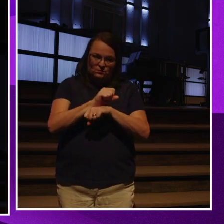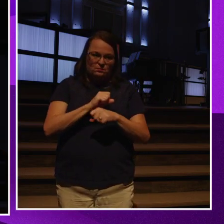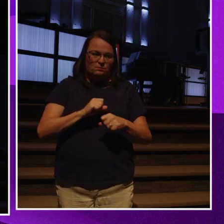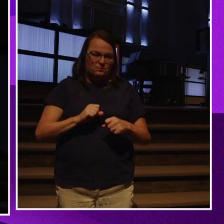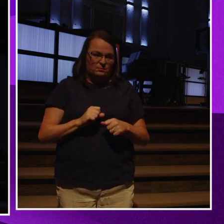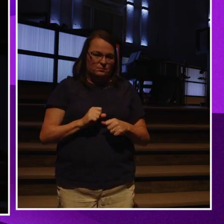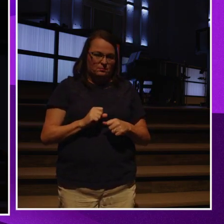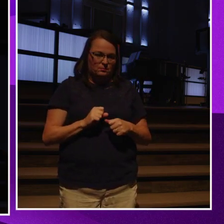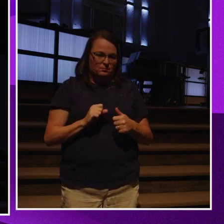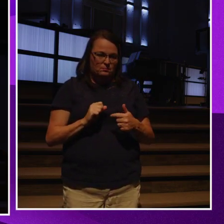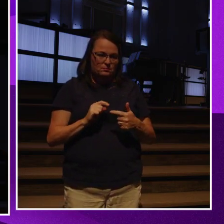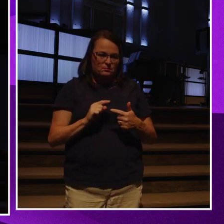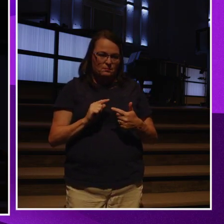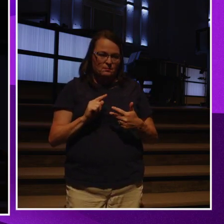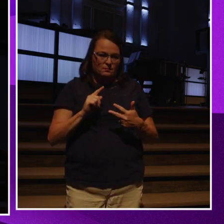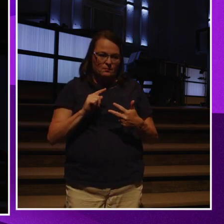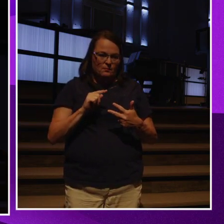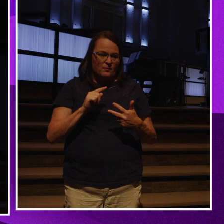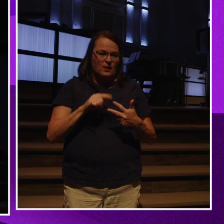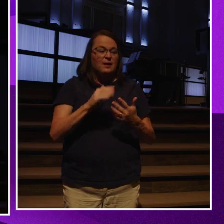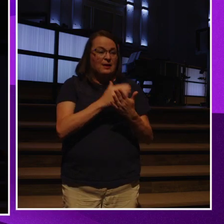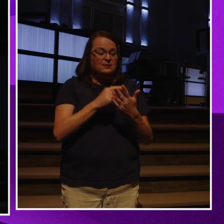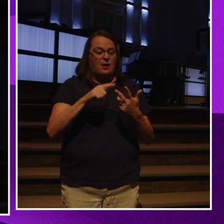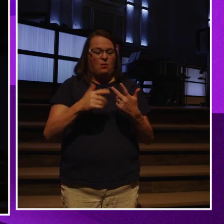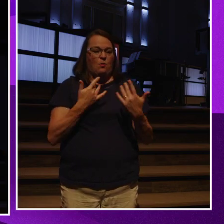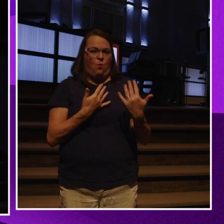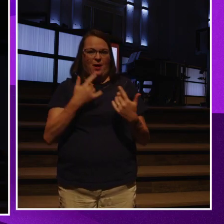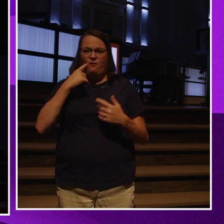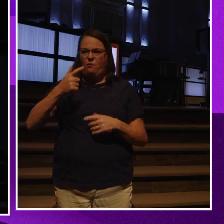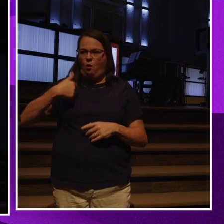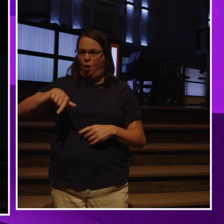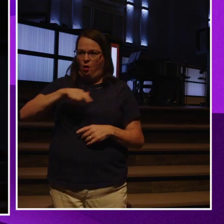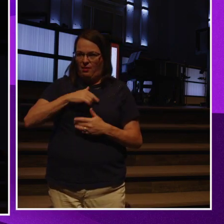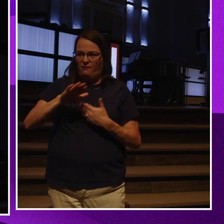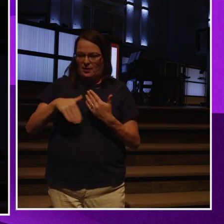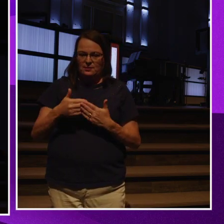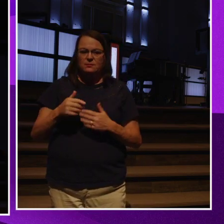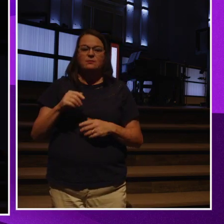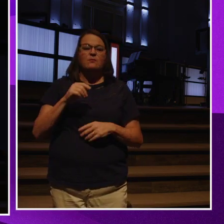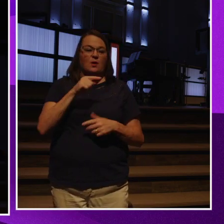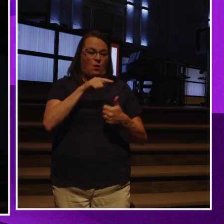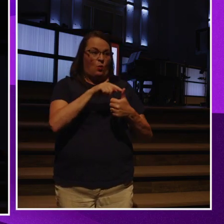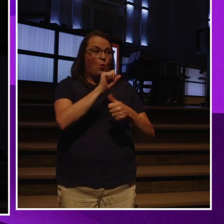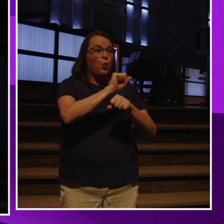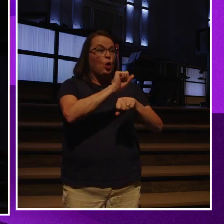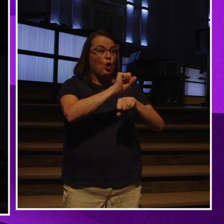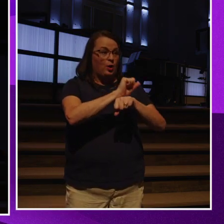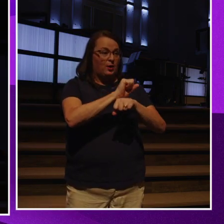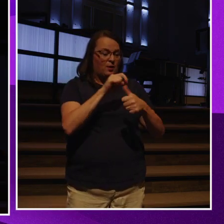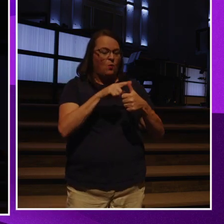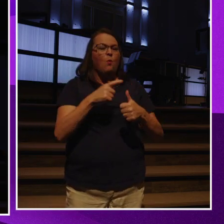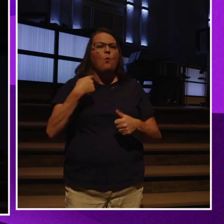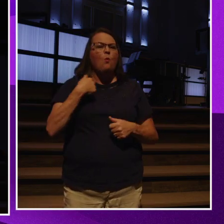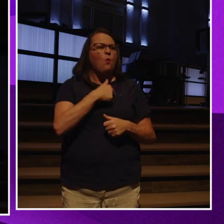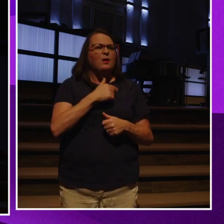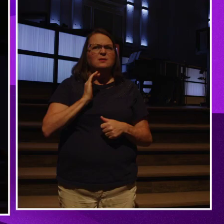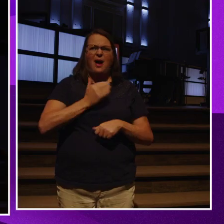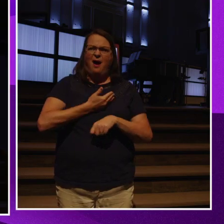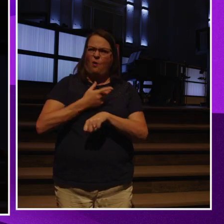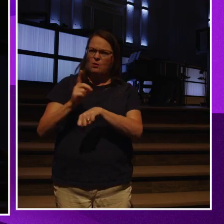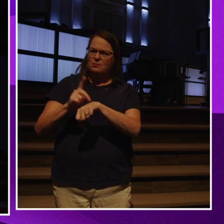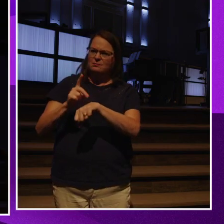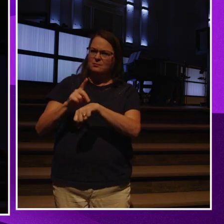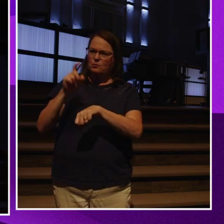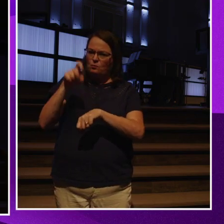witness, and there's a waiting for all of us. The work, it's what we're to do.